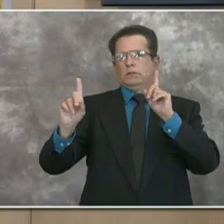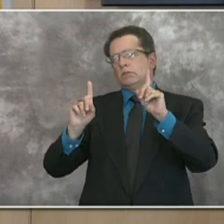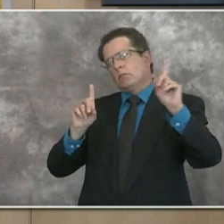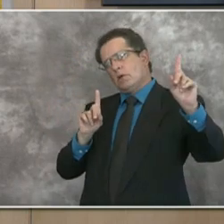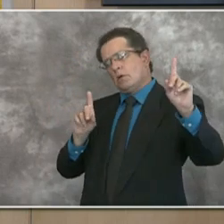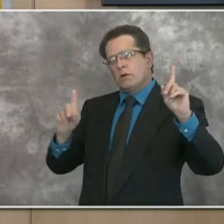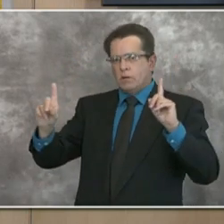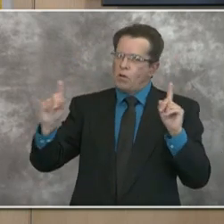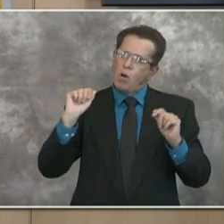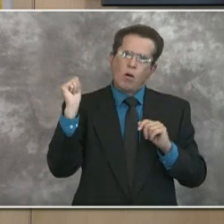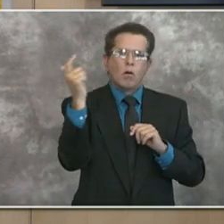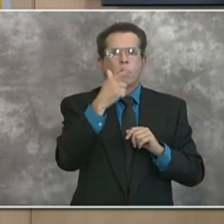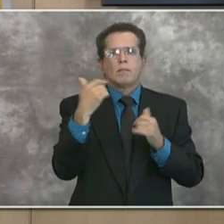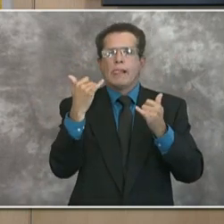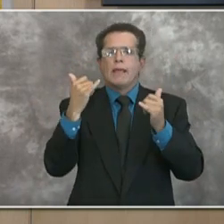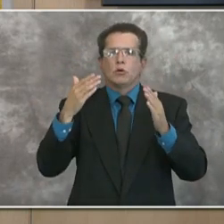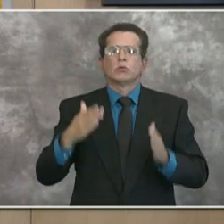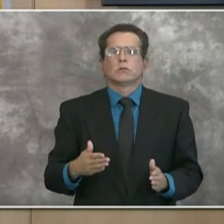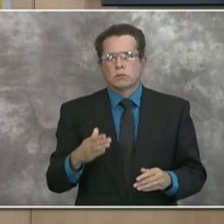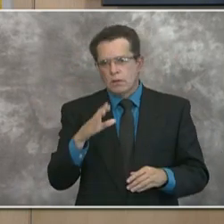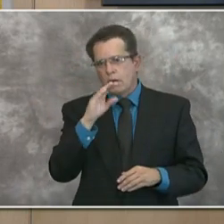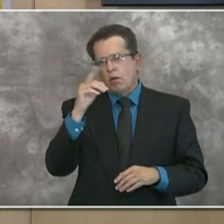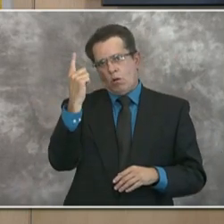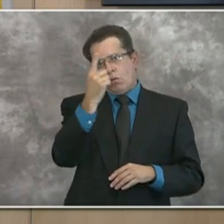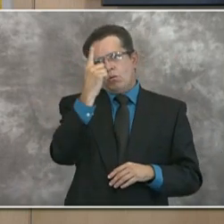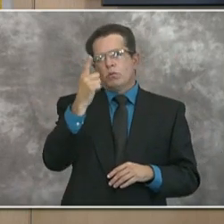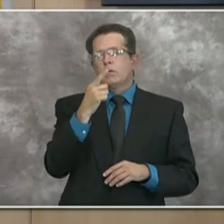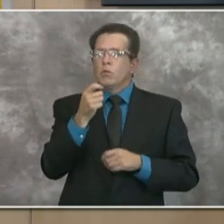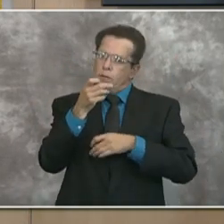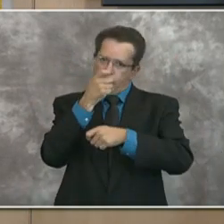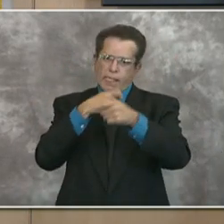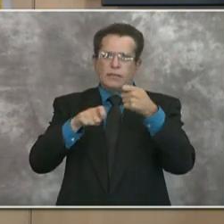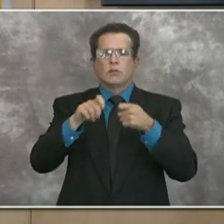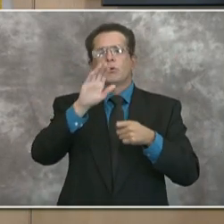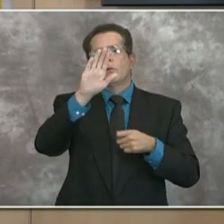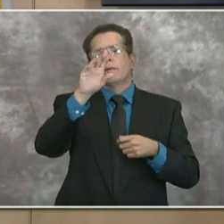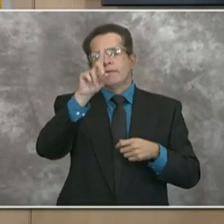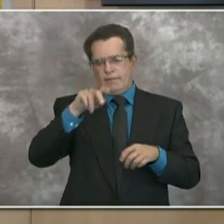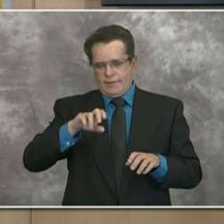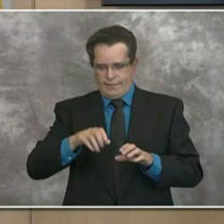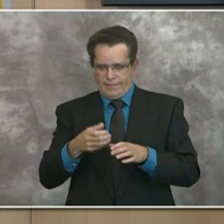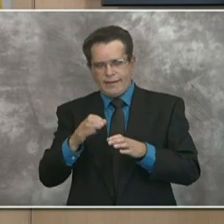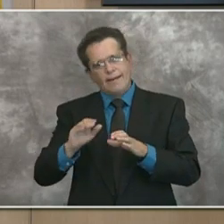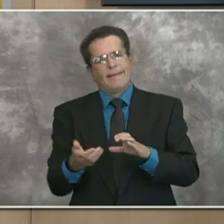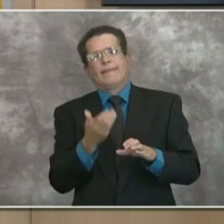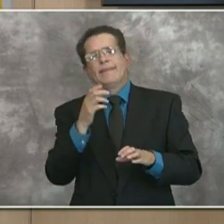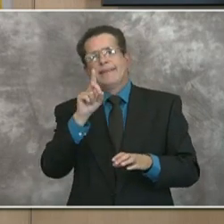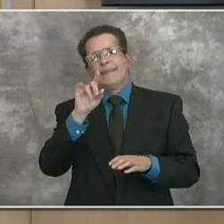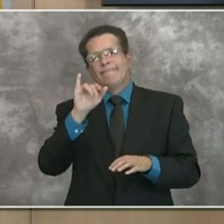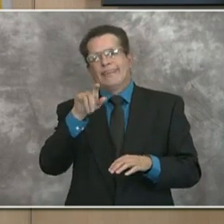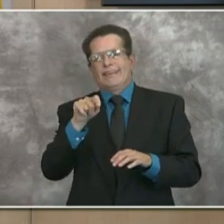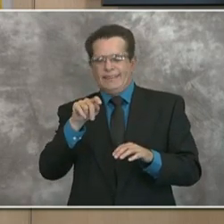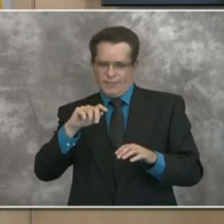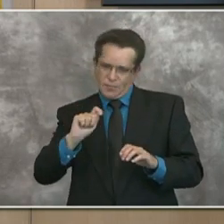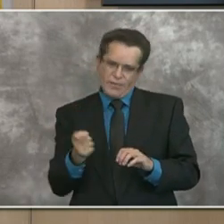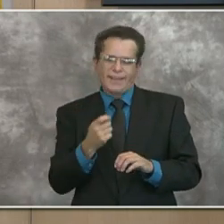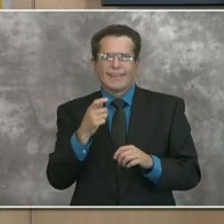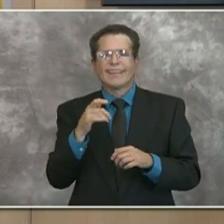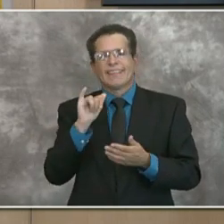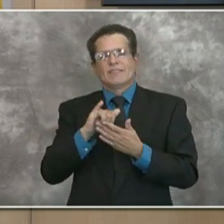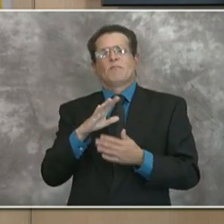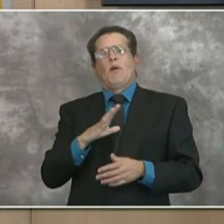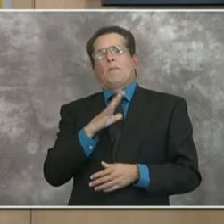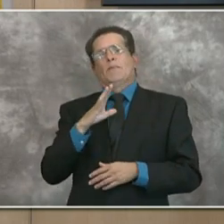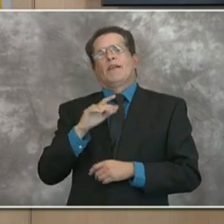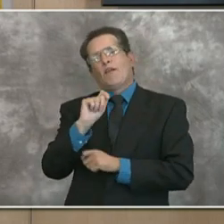players. And remember to always replace your divots. Actually, that last part is not in the order, it's just proper